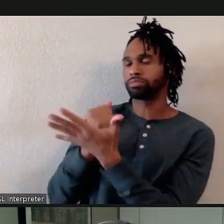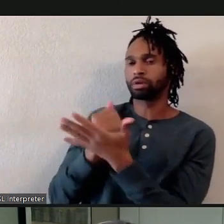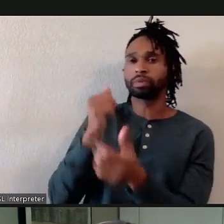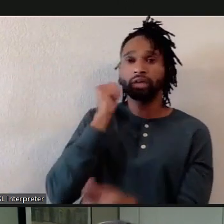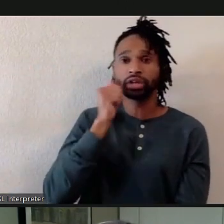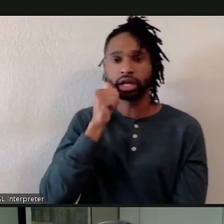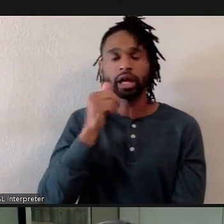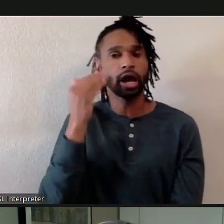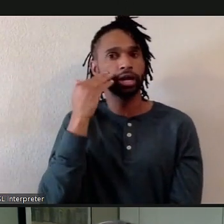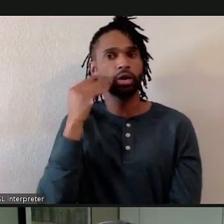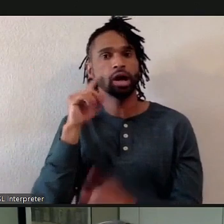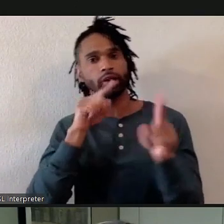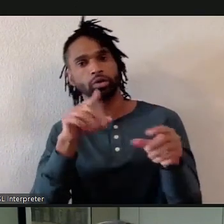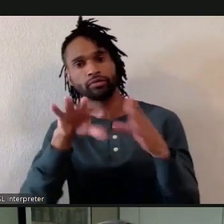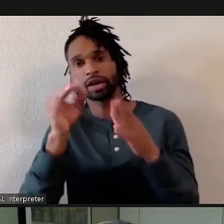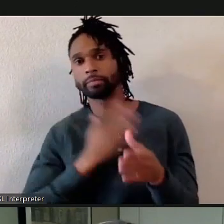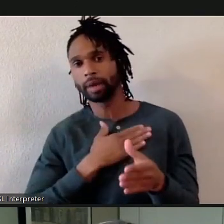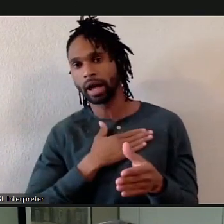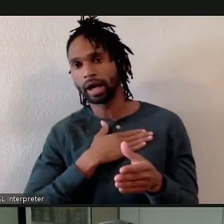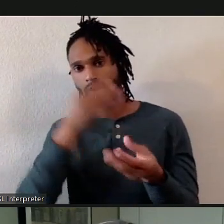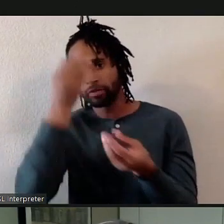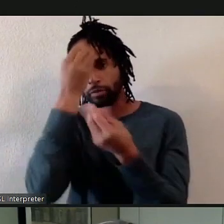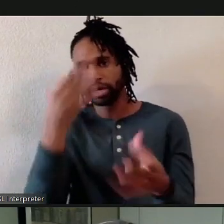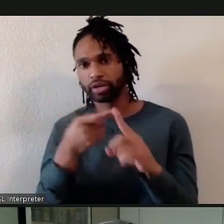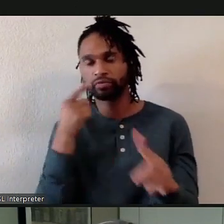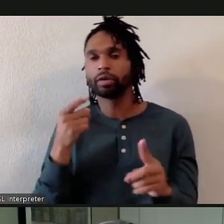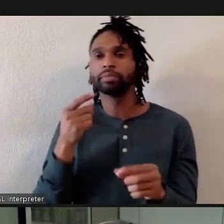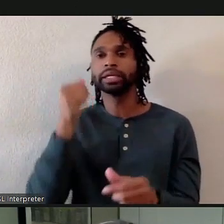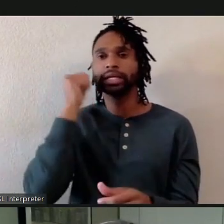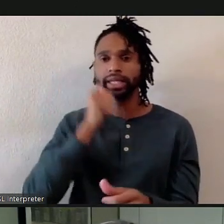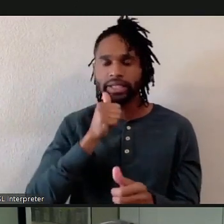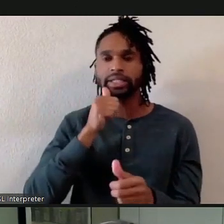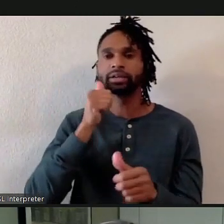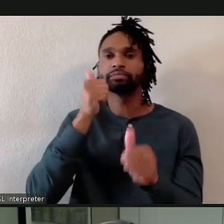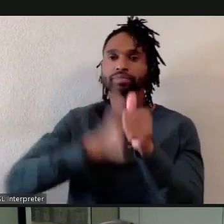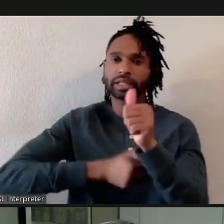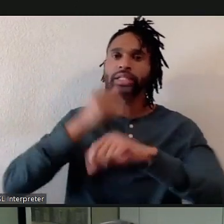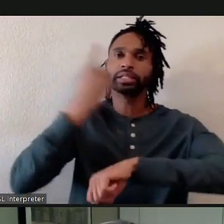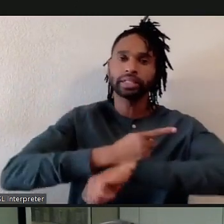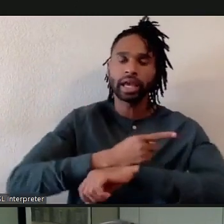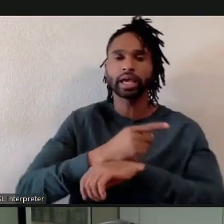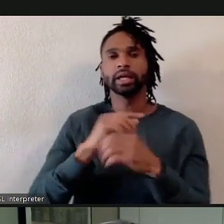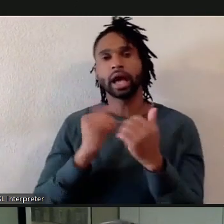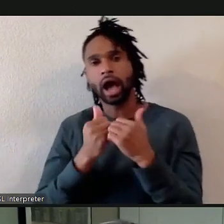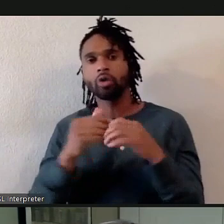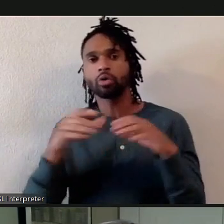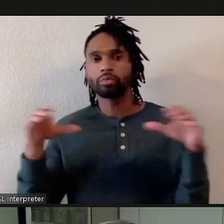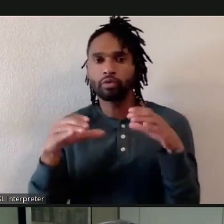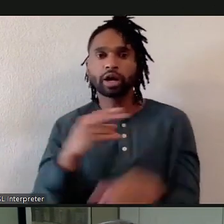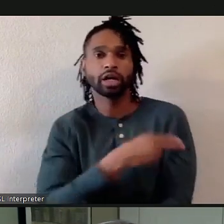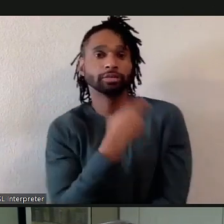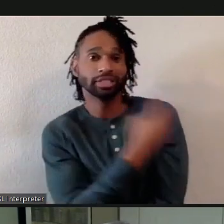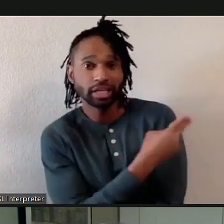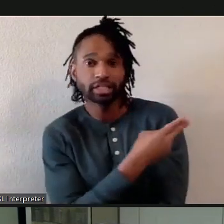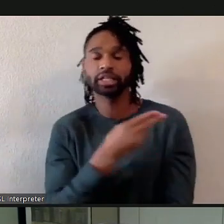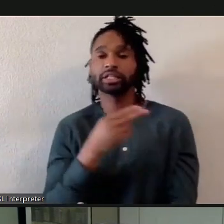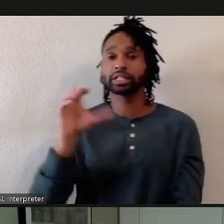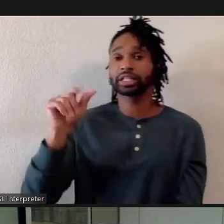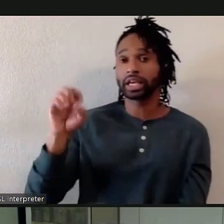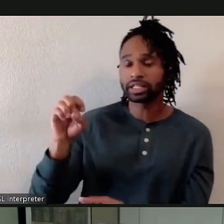I go to find my source of information for each day's performance, for how we're moving on hospitalizations, cases,